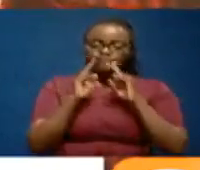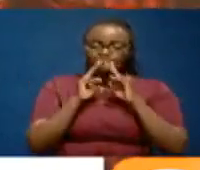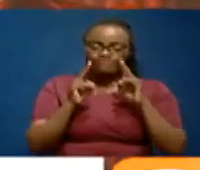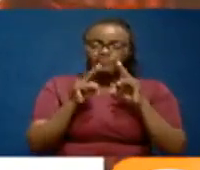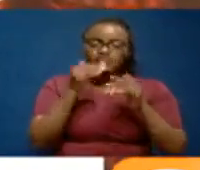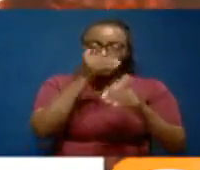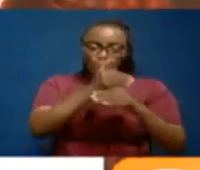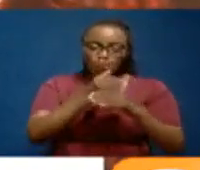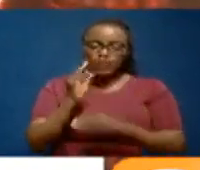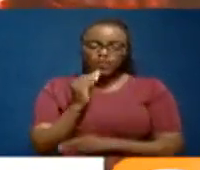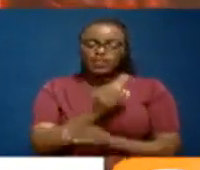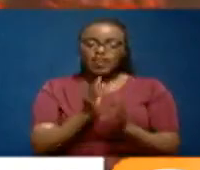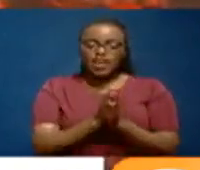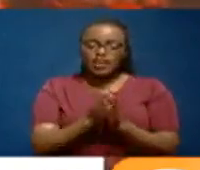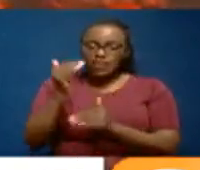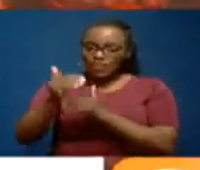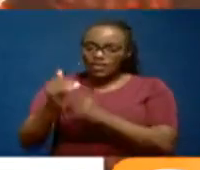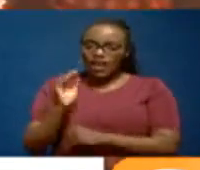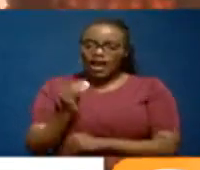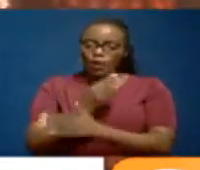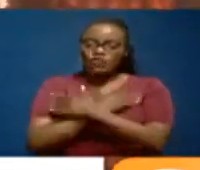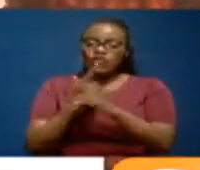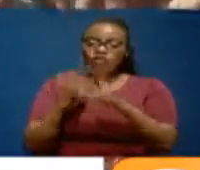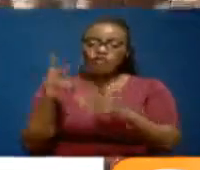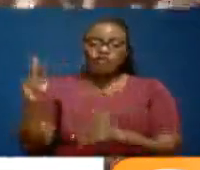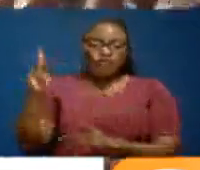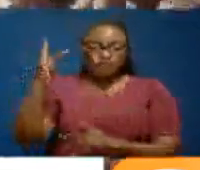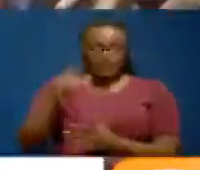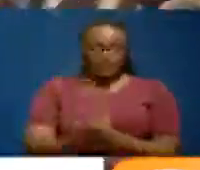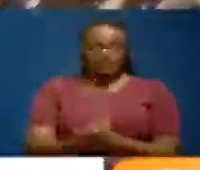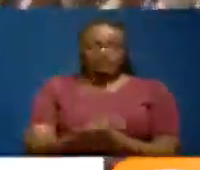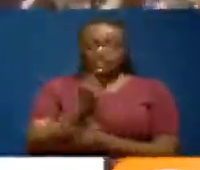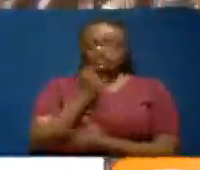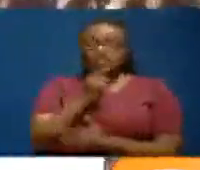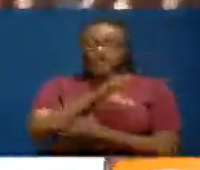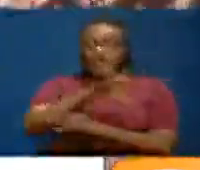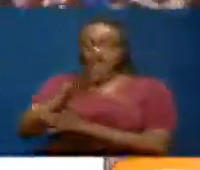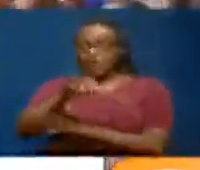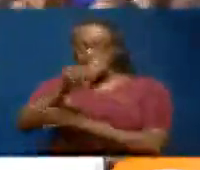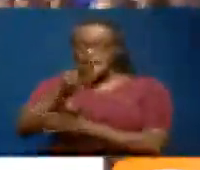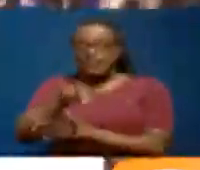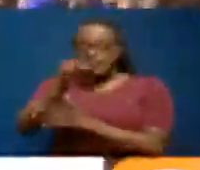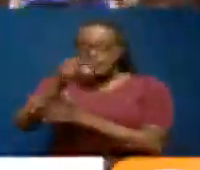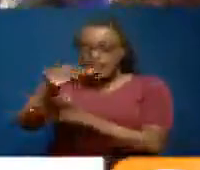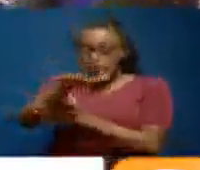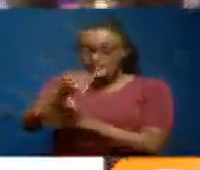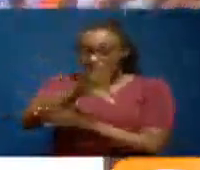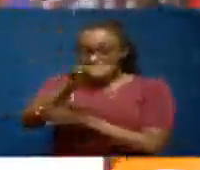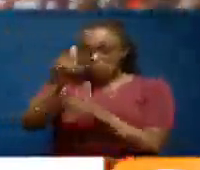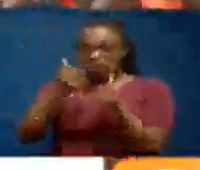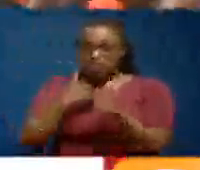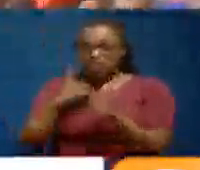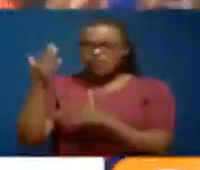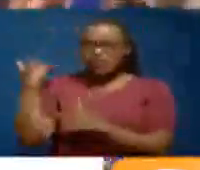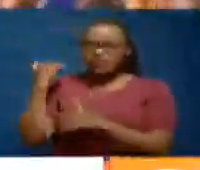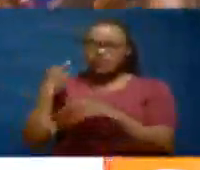katika mipaka yetu na majirani marafiki zetu kutoka Kenya. Turkana County and other northern frontier counties have for the past